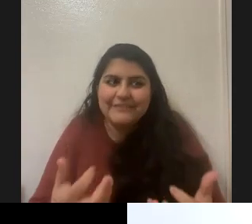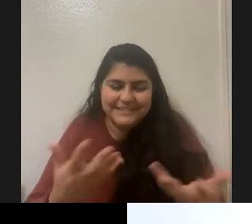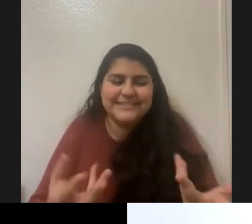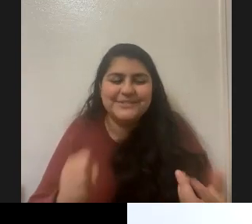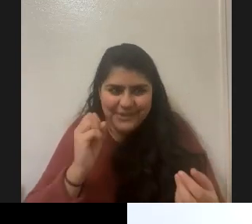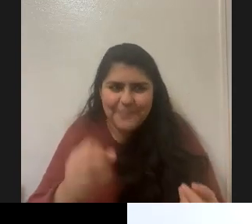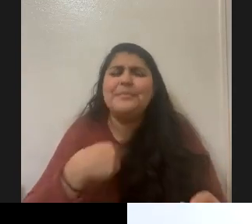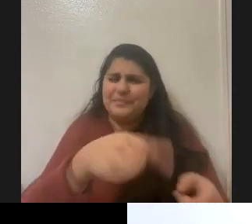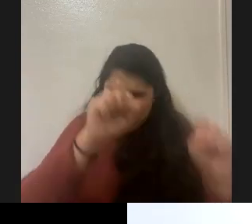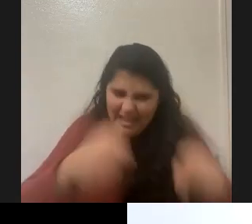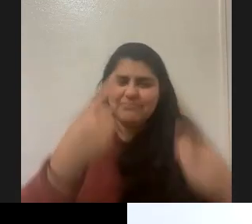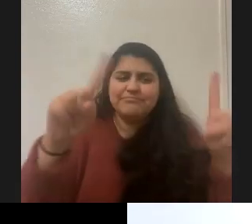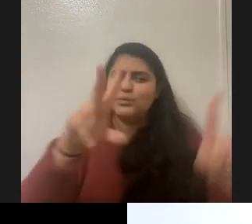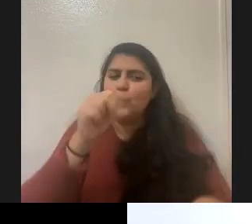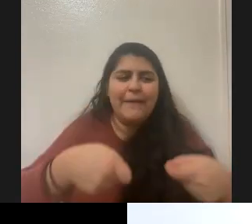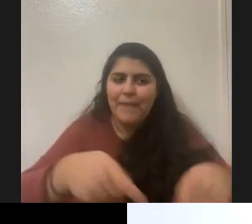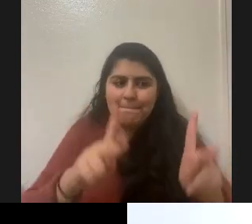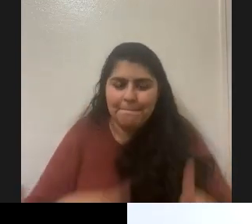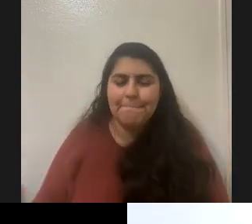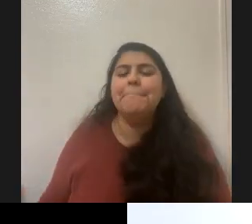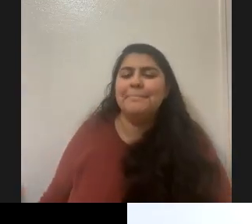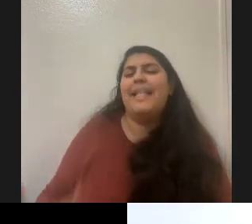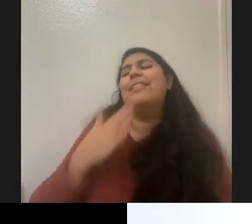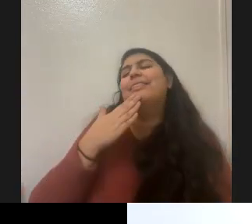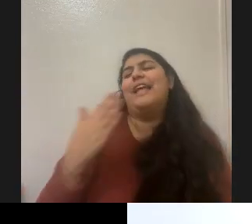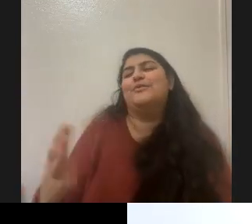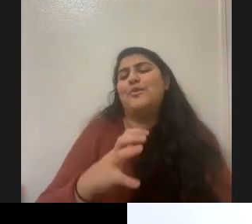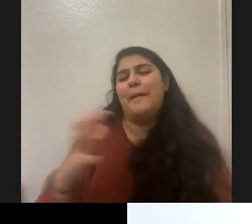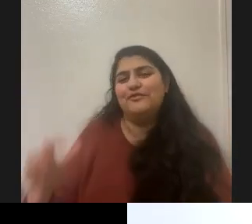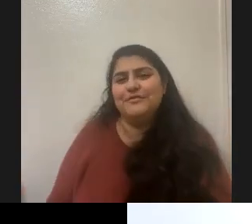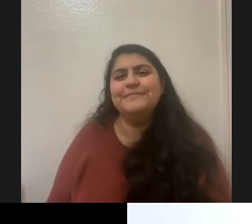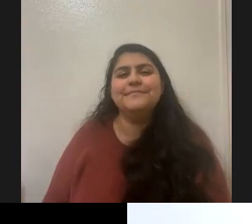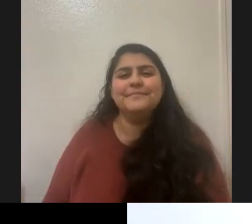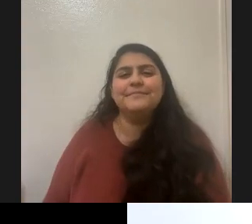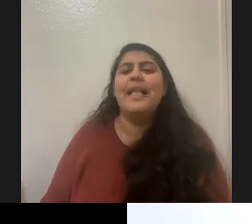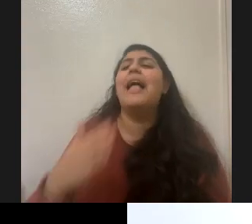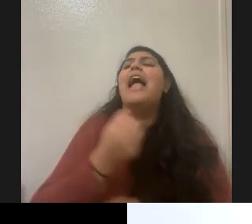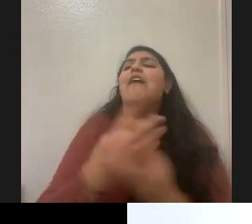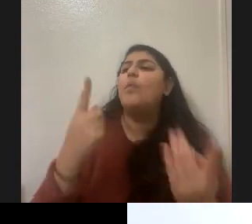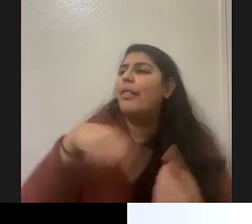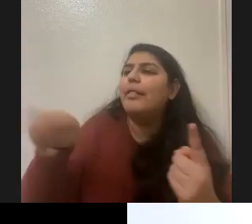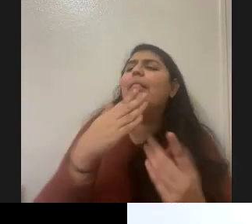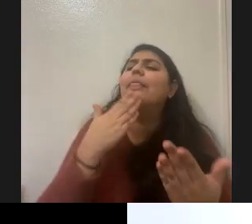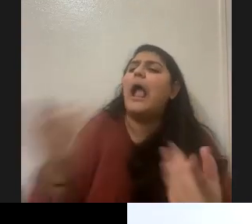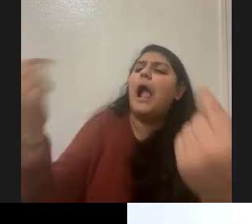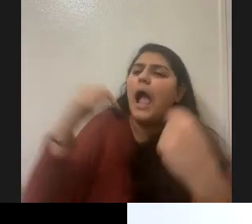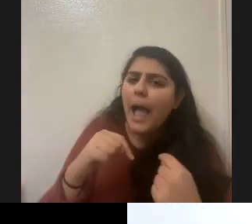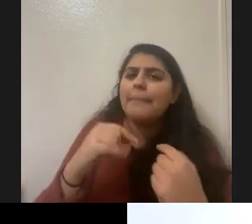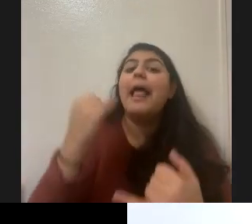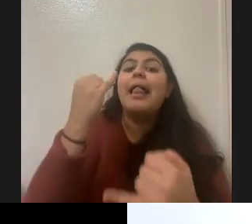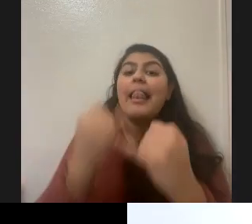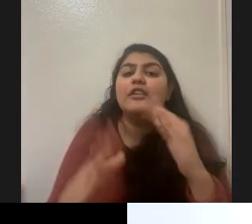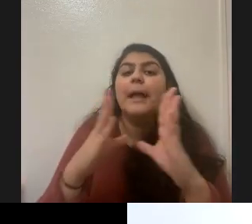you got this, you know, don't give up. Amazing. Thank you so much. Everybody, thank you for coming. This is our last session of the